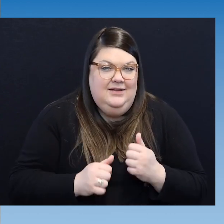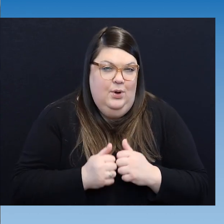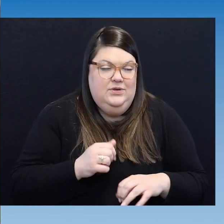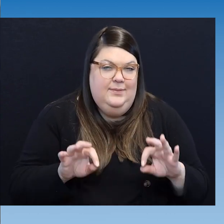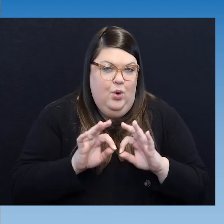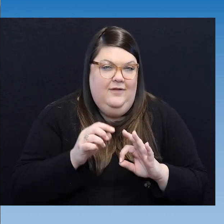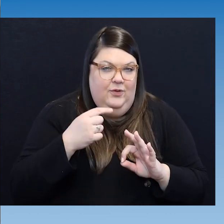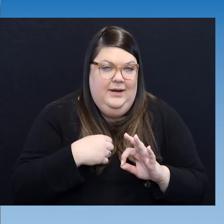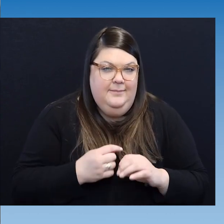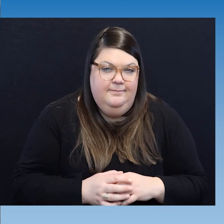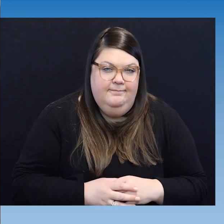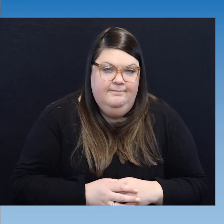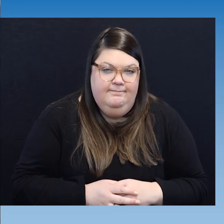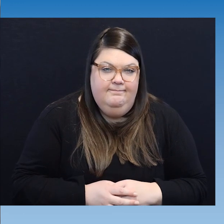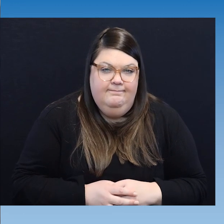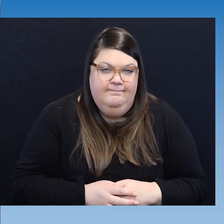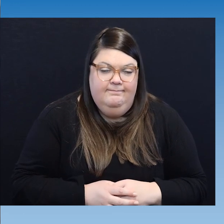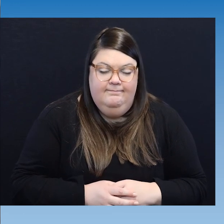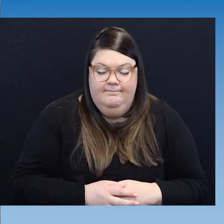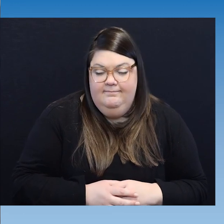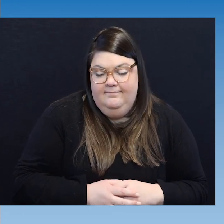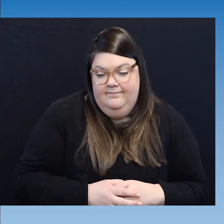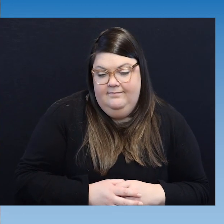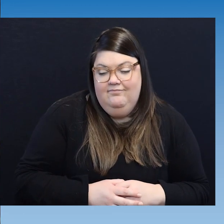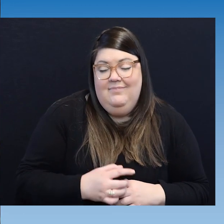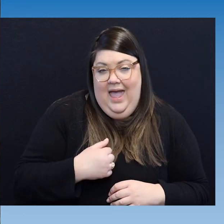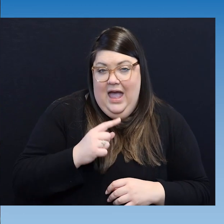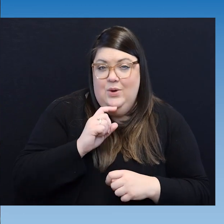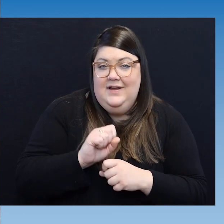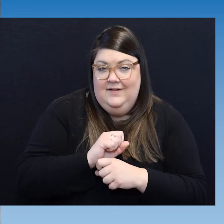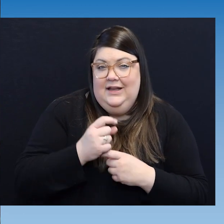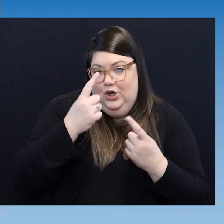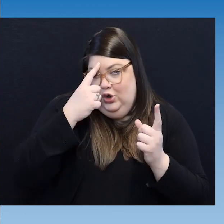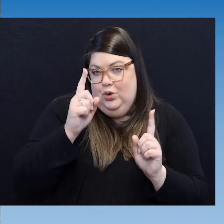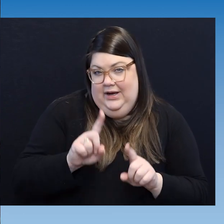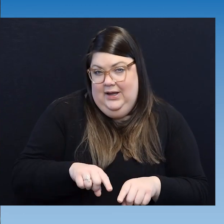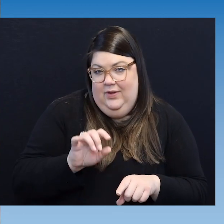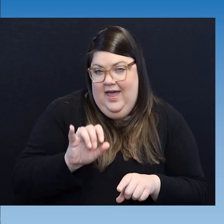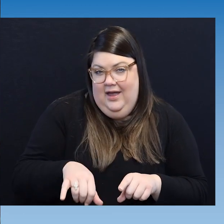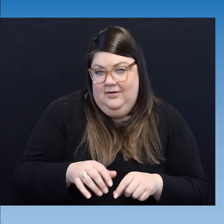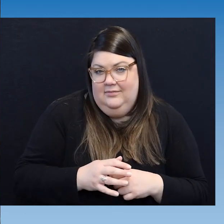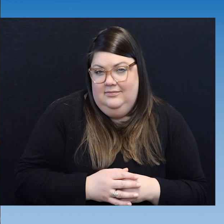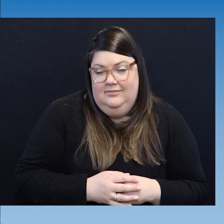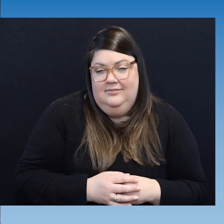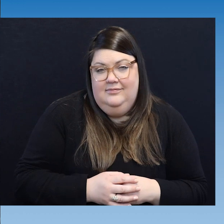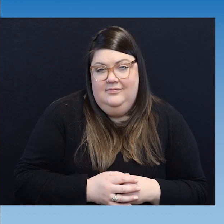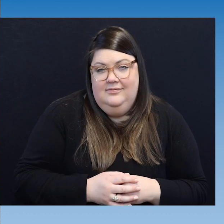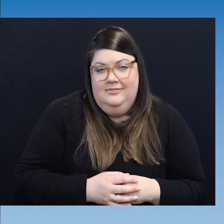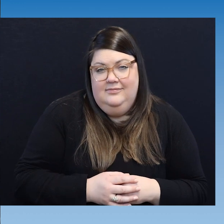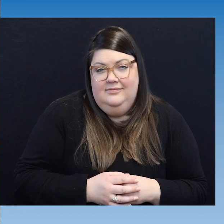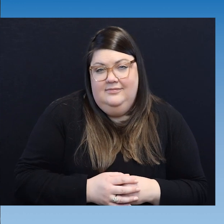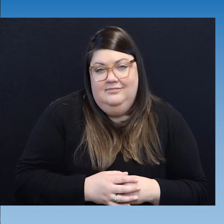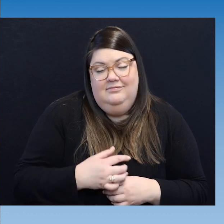that's more important to me. That's my release. I would definitely agree with that.